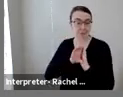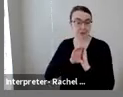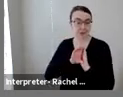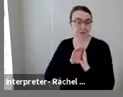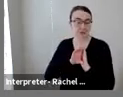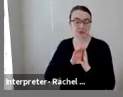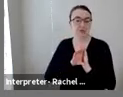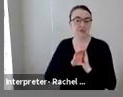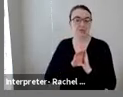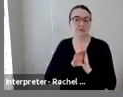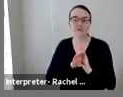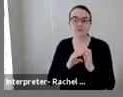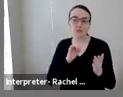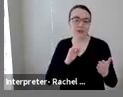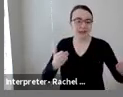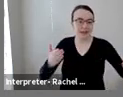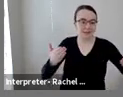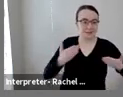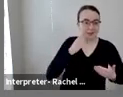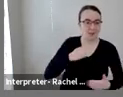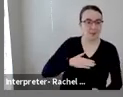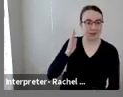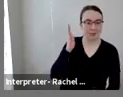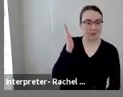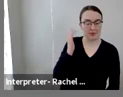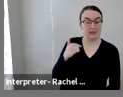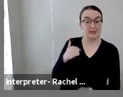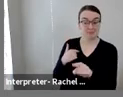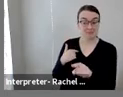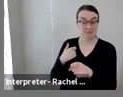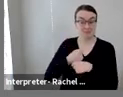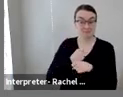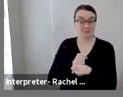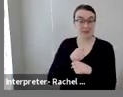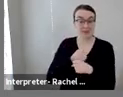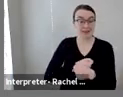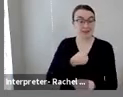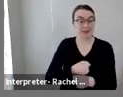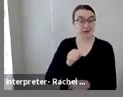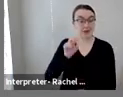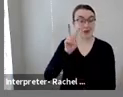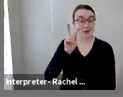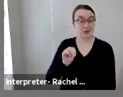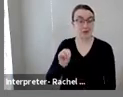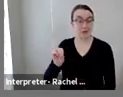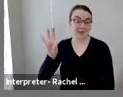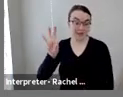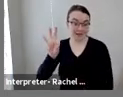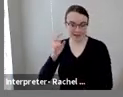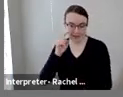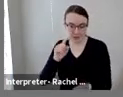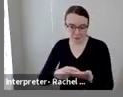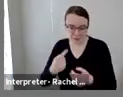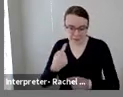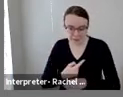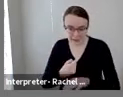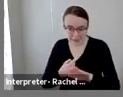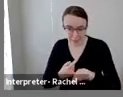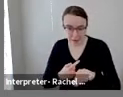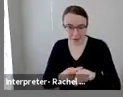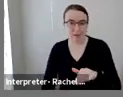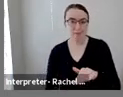genesis for this presentation. I did this in 2009, obviously by the date, but it's a combo